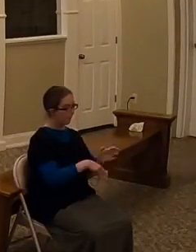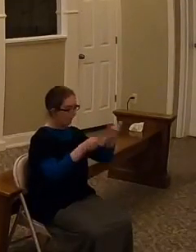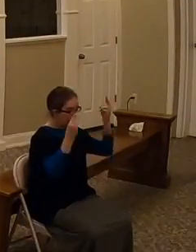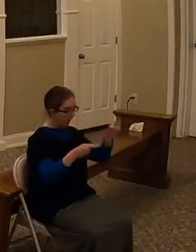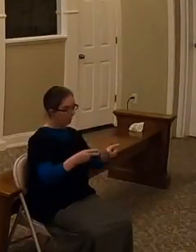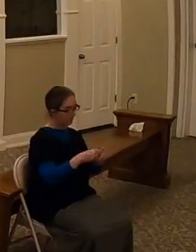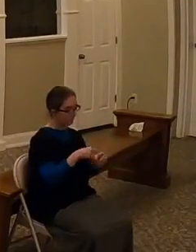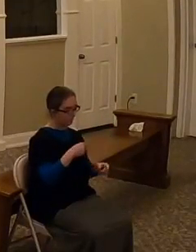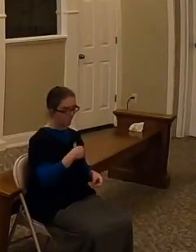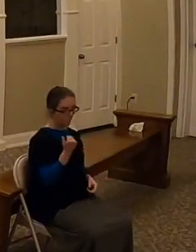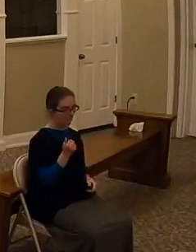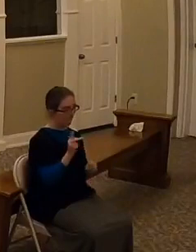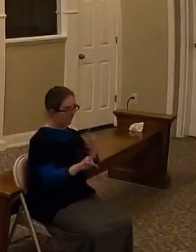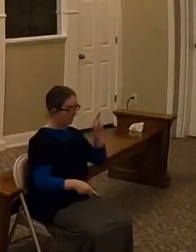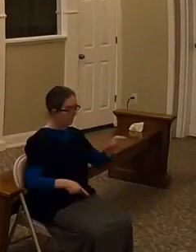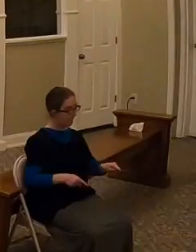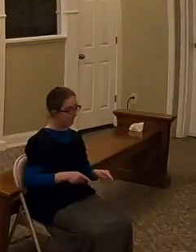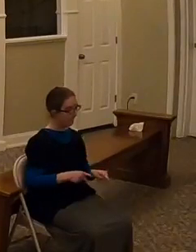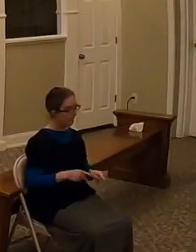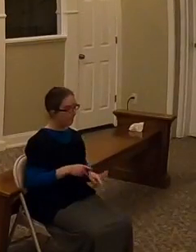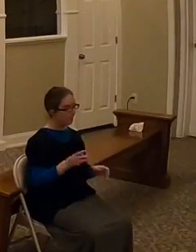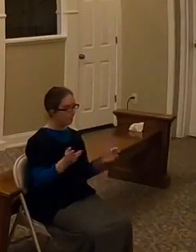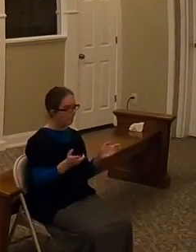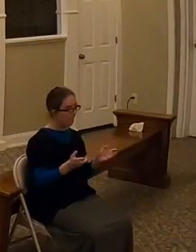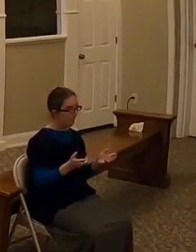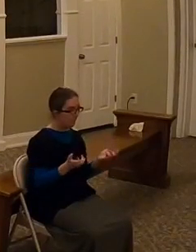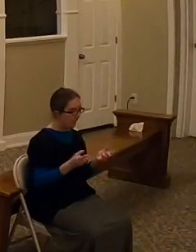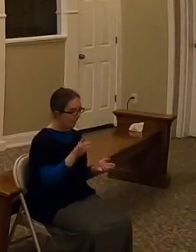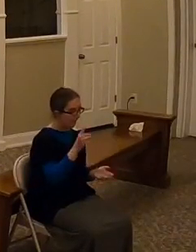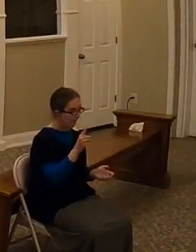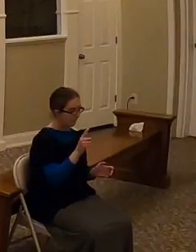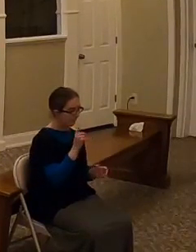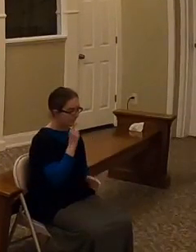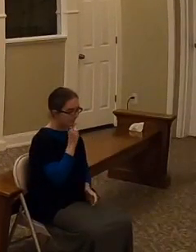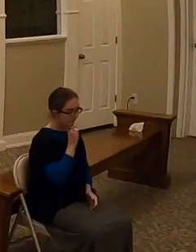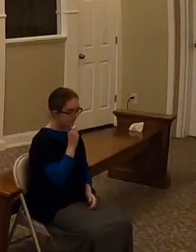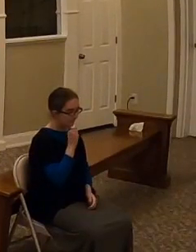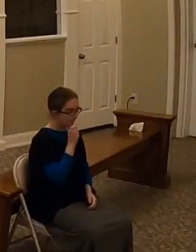to them little guys. You know what? You know what a delusion is?